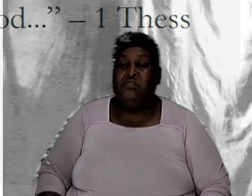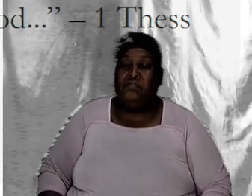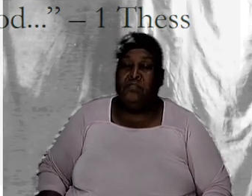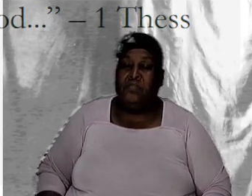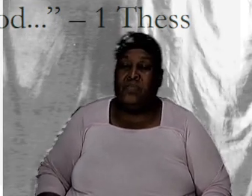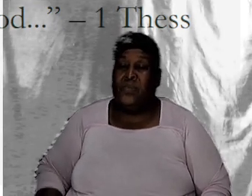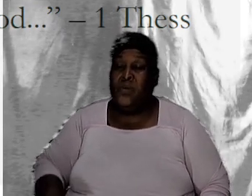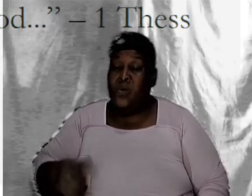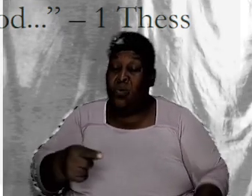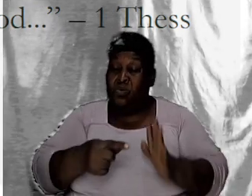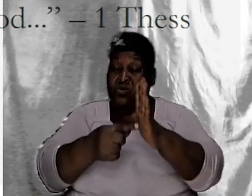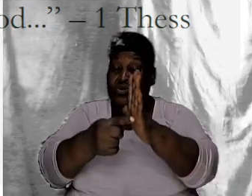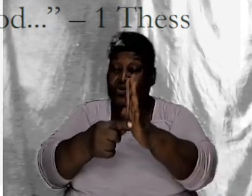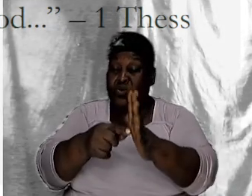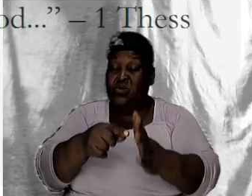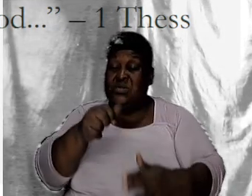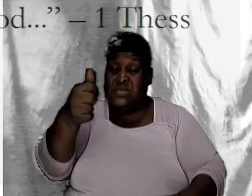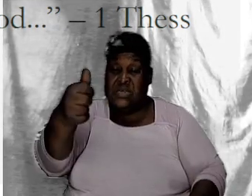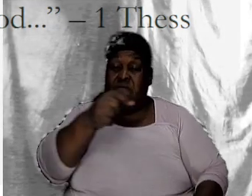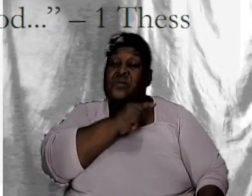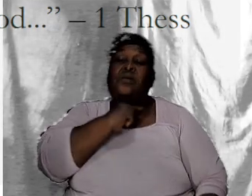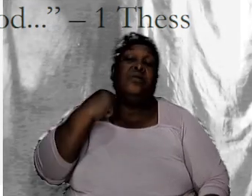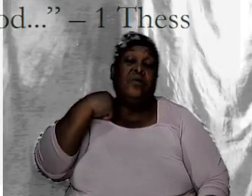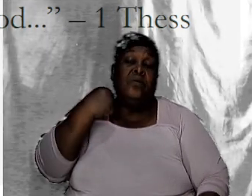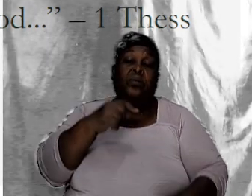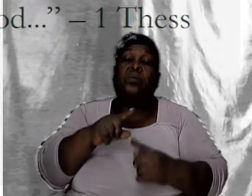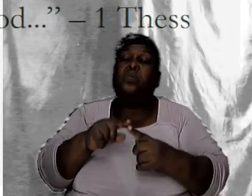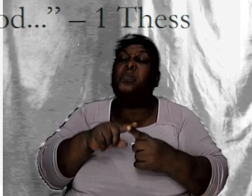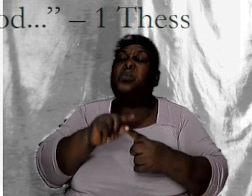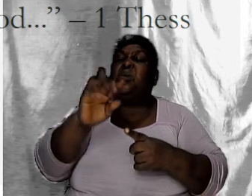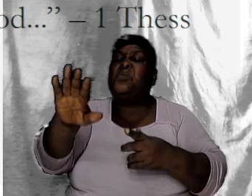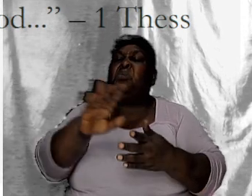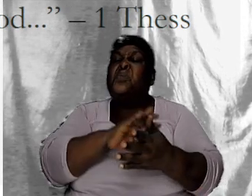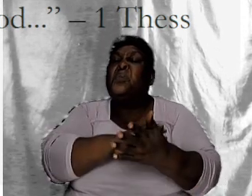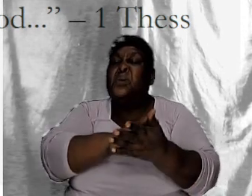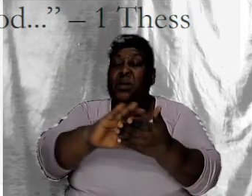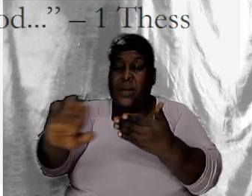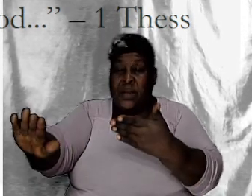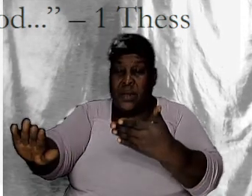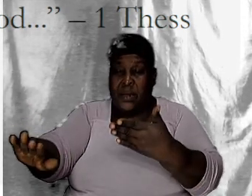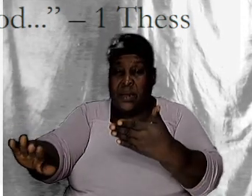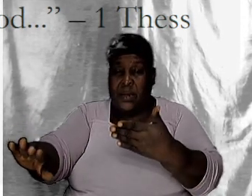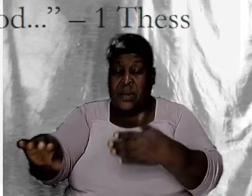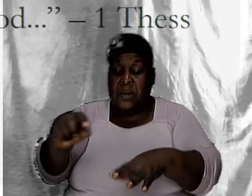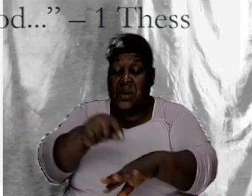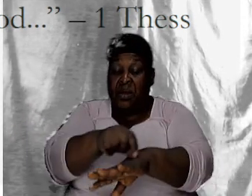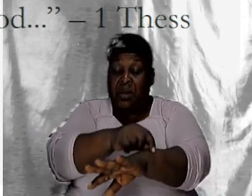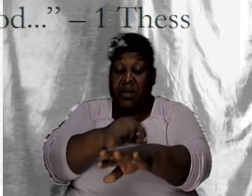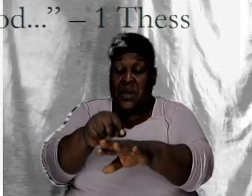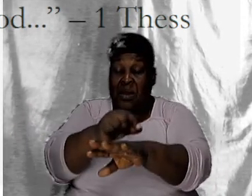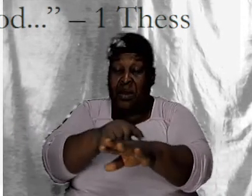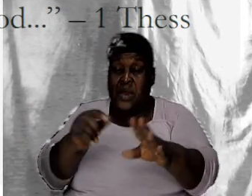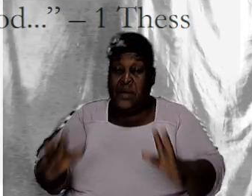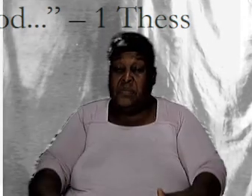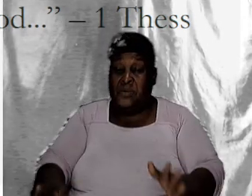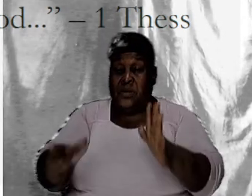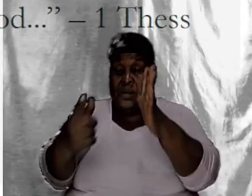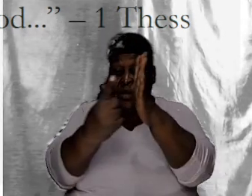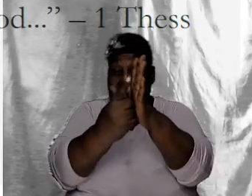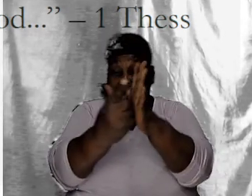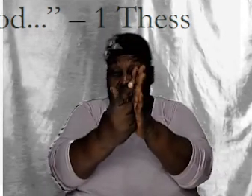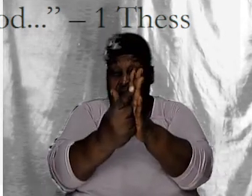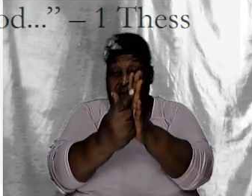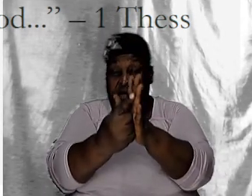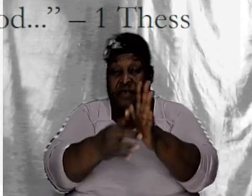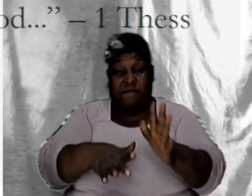would only show yourself to the priest when you are cleansed. According to the leprosy law, amen, you had to,